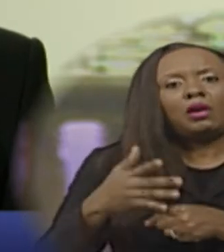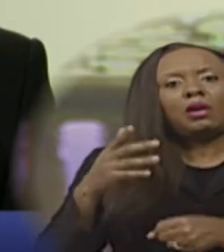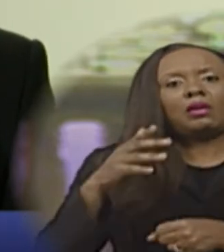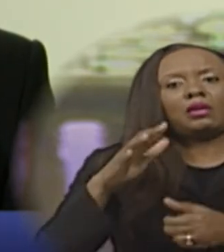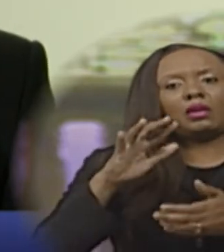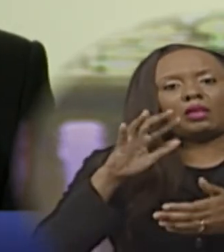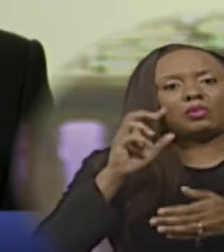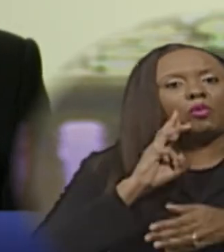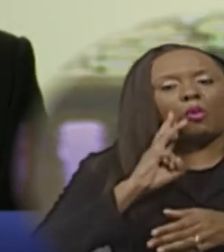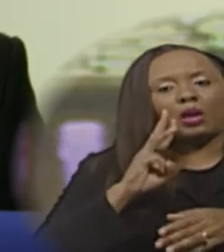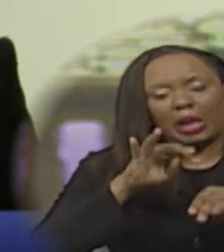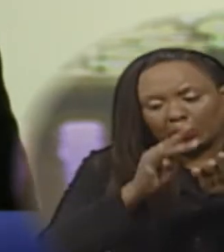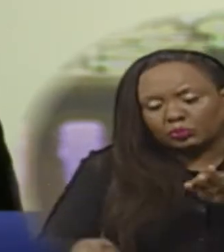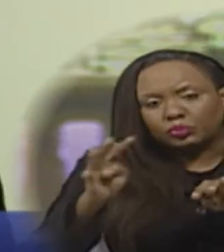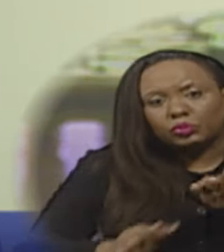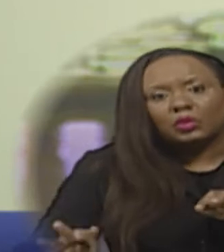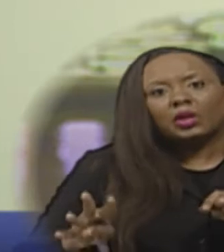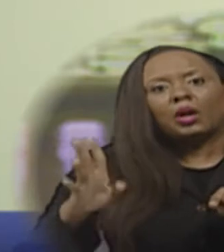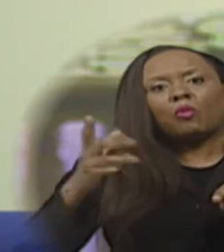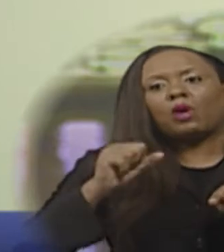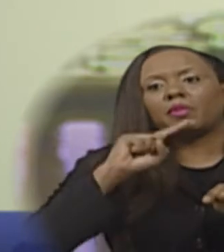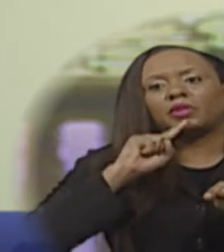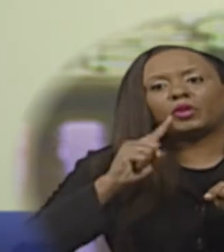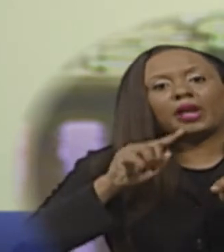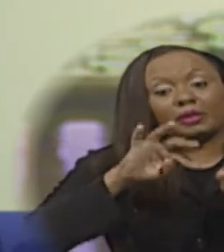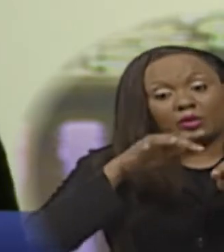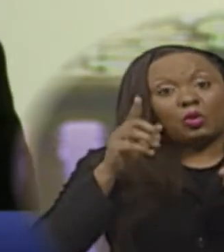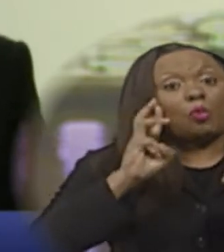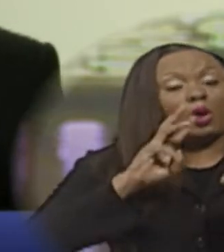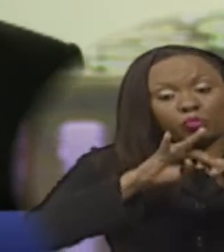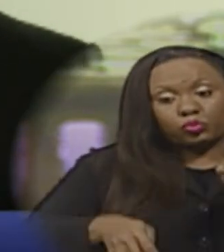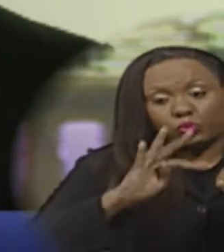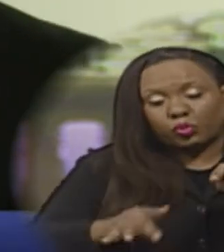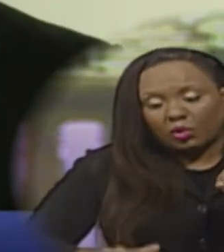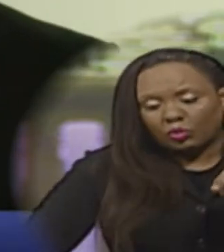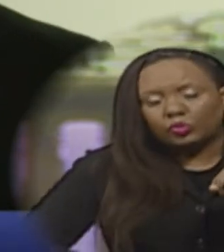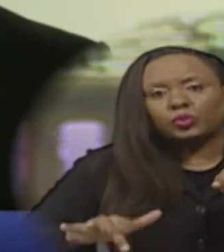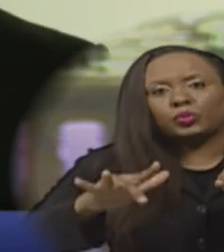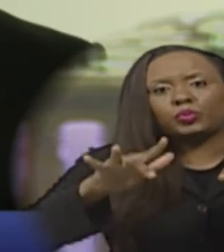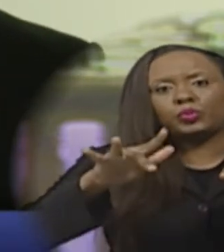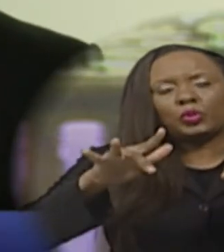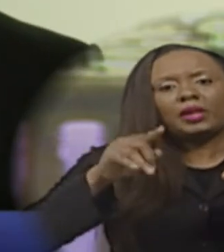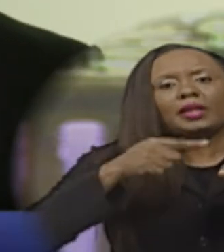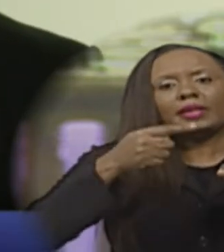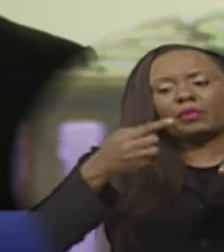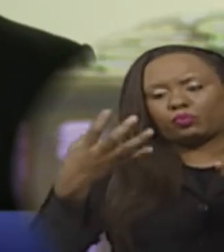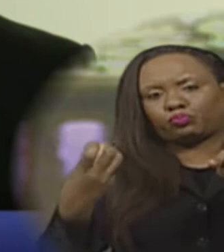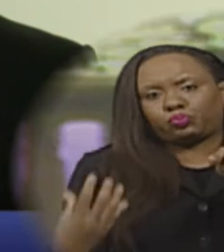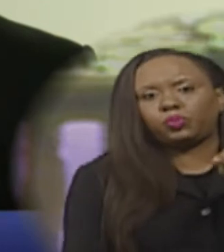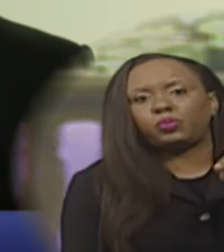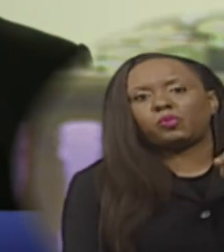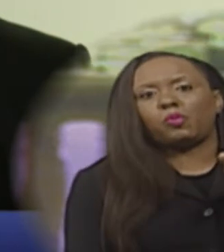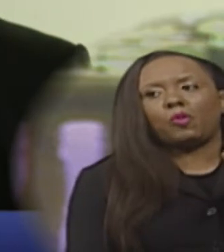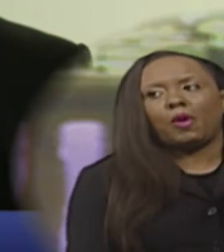at least twice daily, clearing the various grills or the filters. With respect to the Bridgetown sewage plant, there are essentially two large tankers